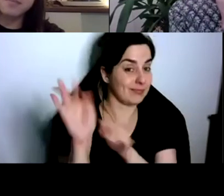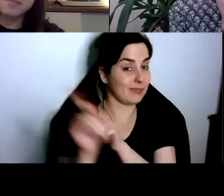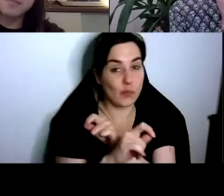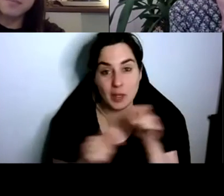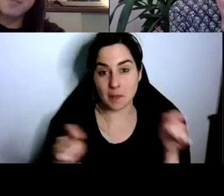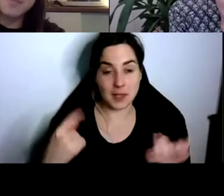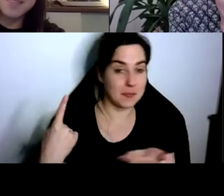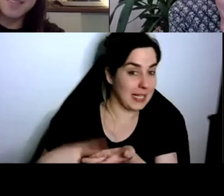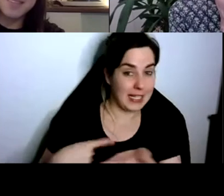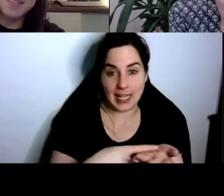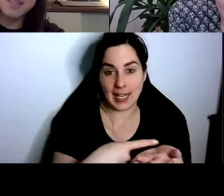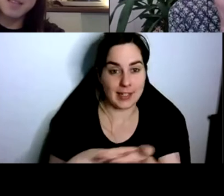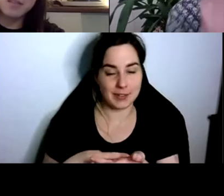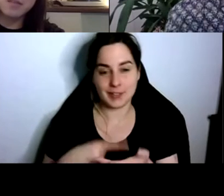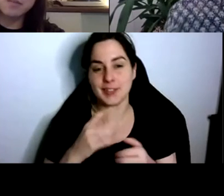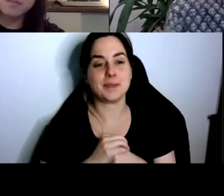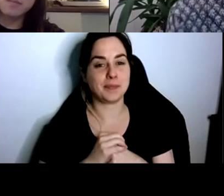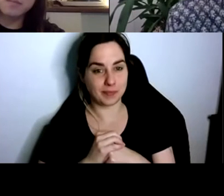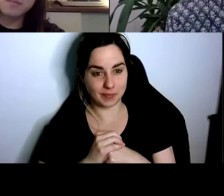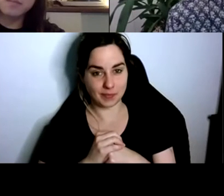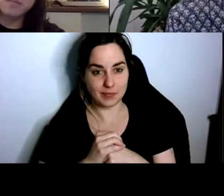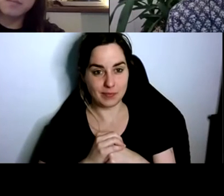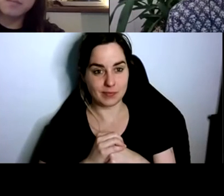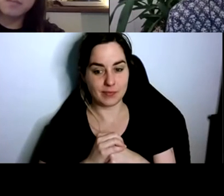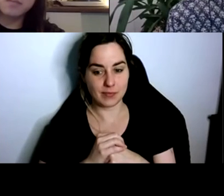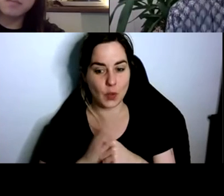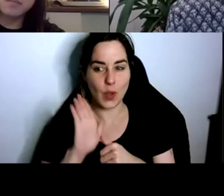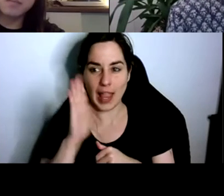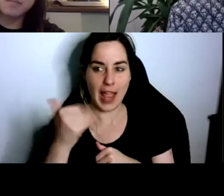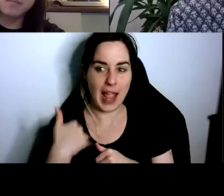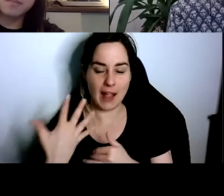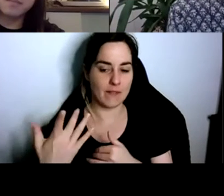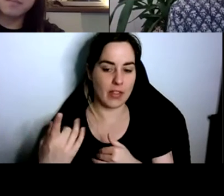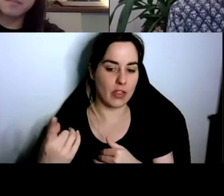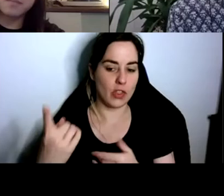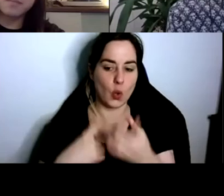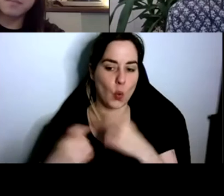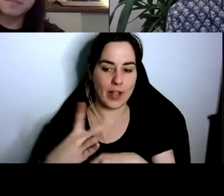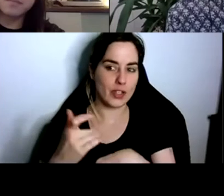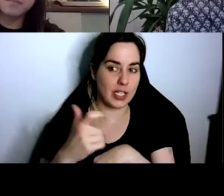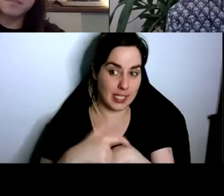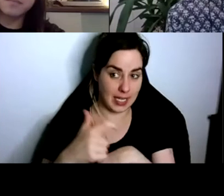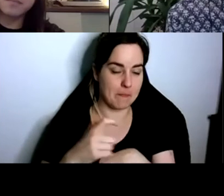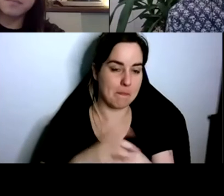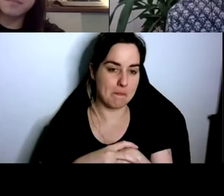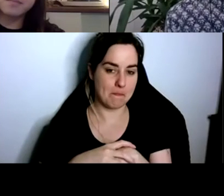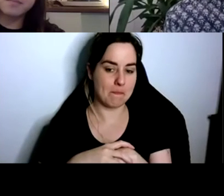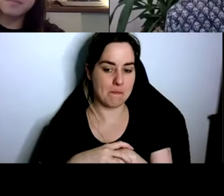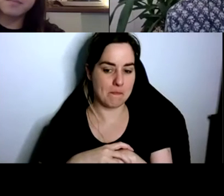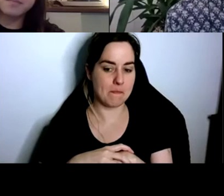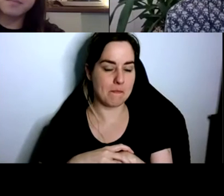moving into the question period time. But,